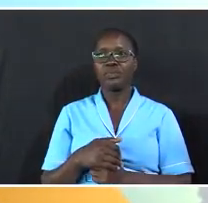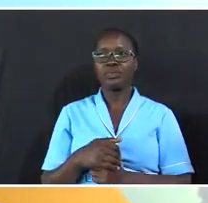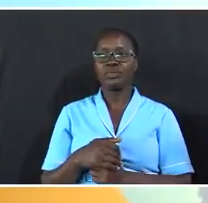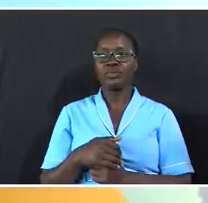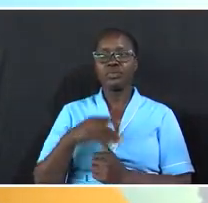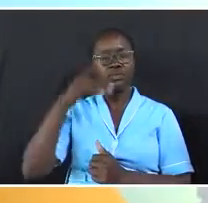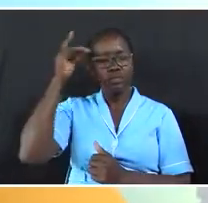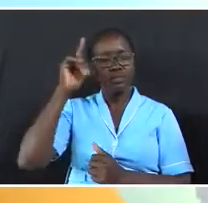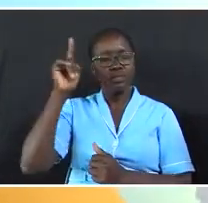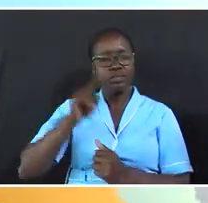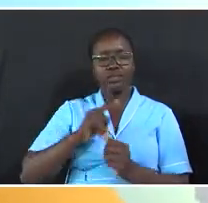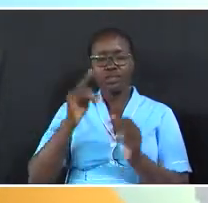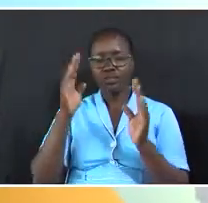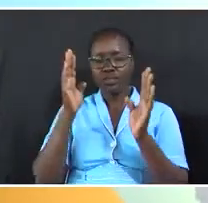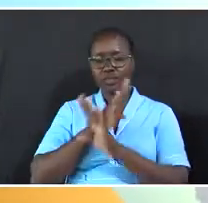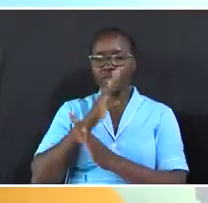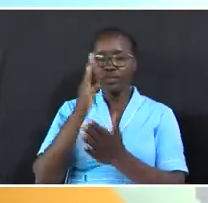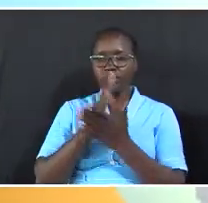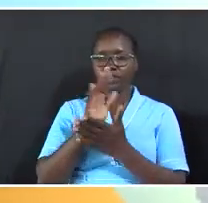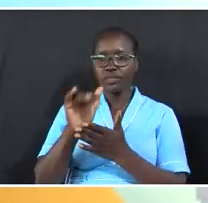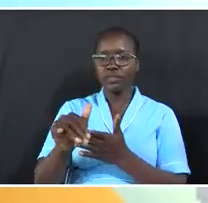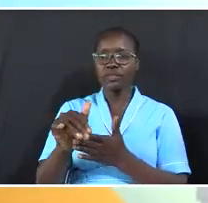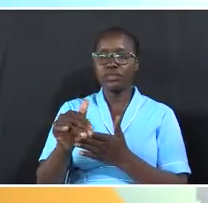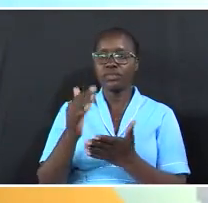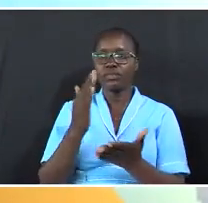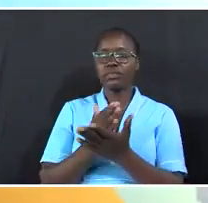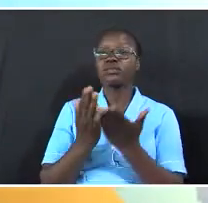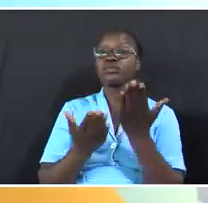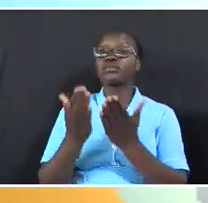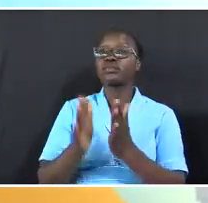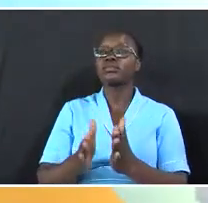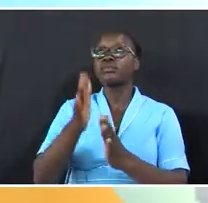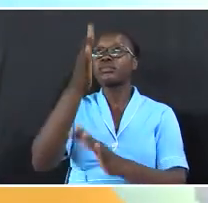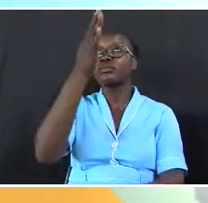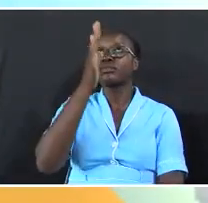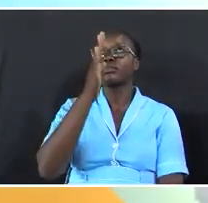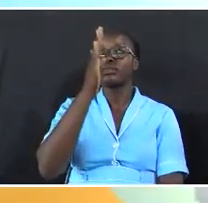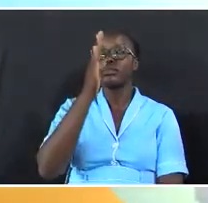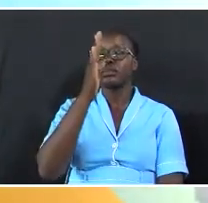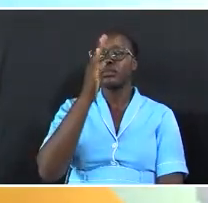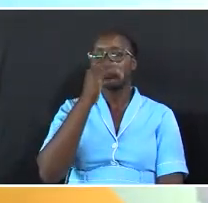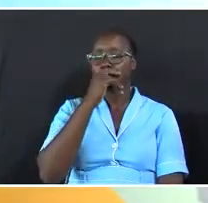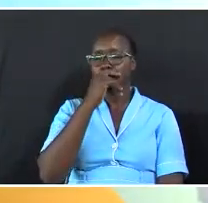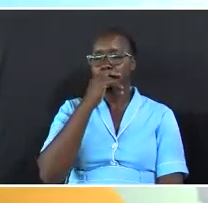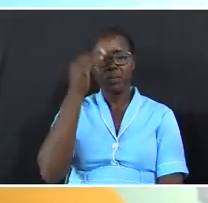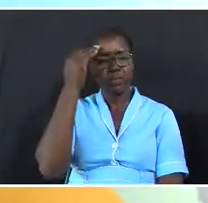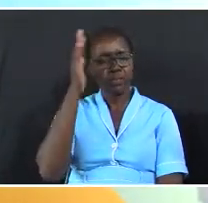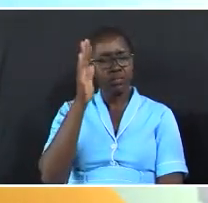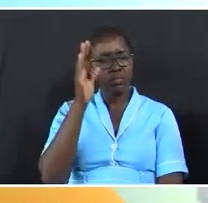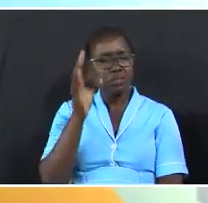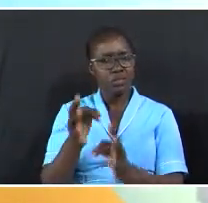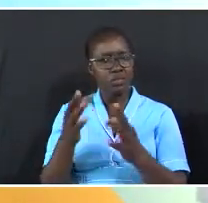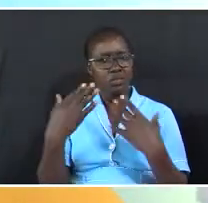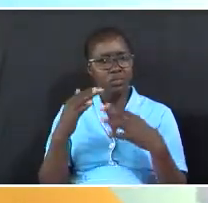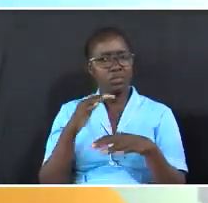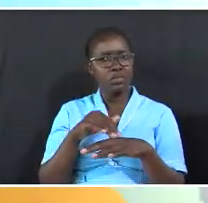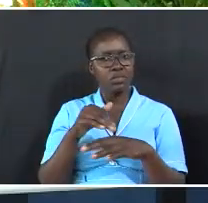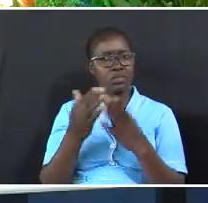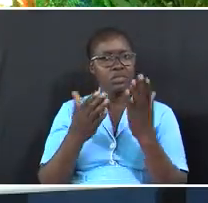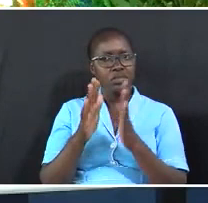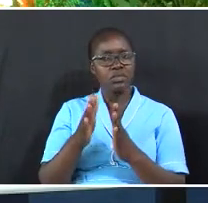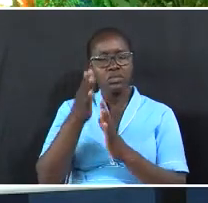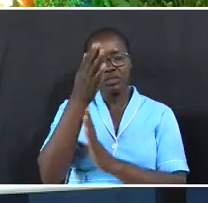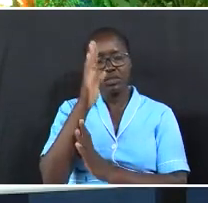hide the fact that he was a true servant of God. I don't know if people have ever called you a servant of